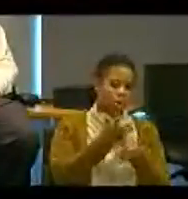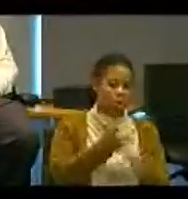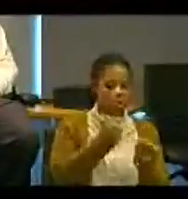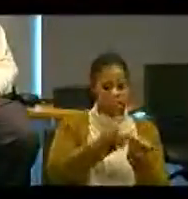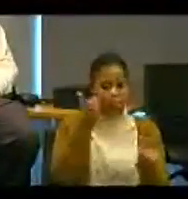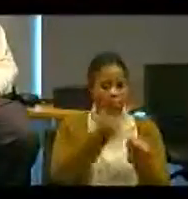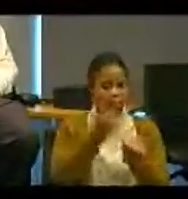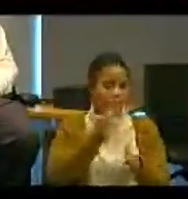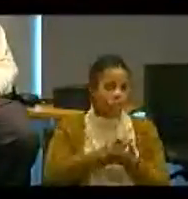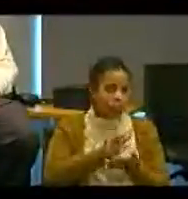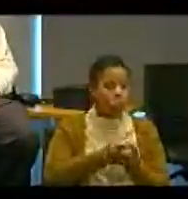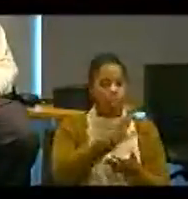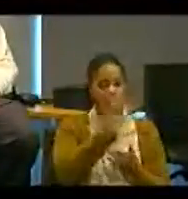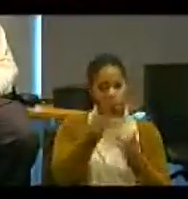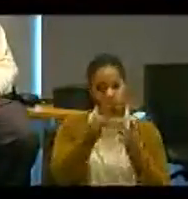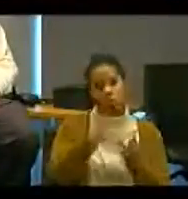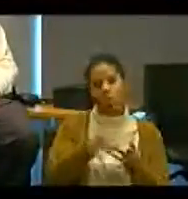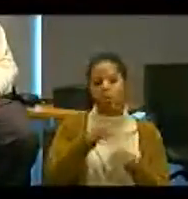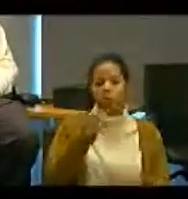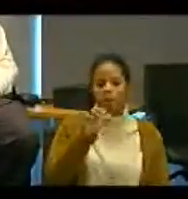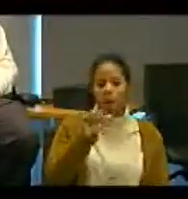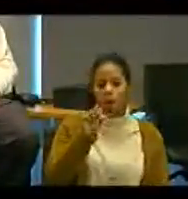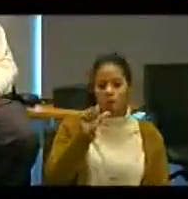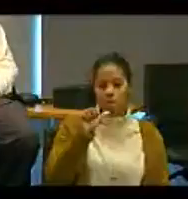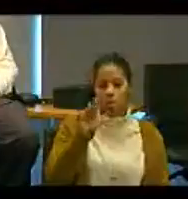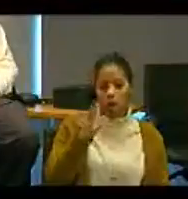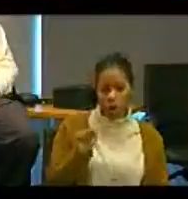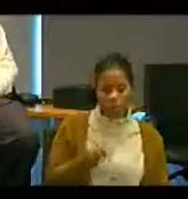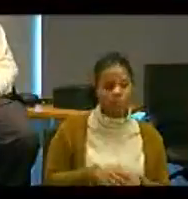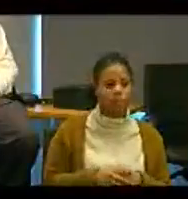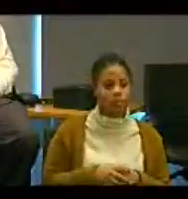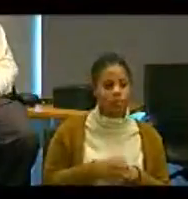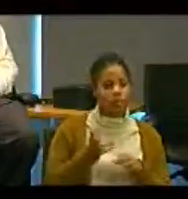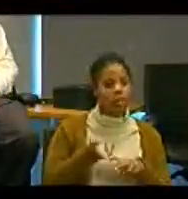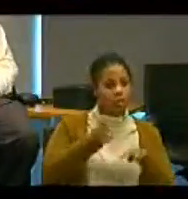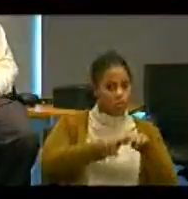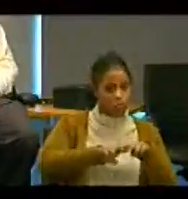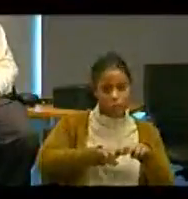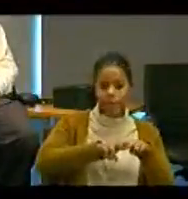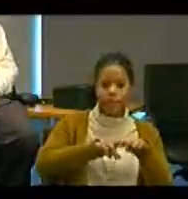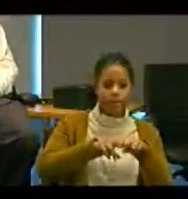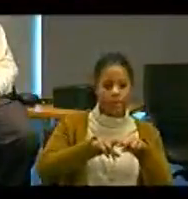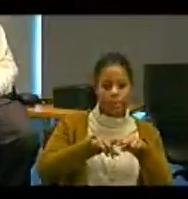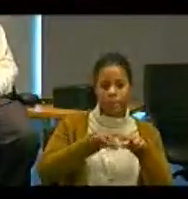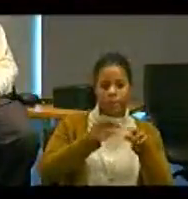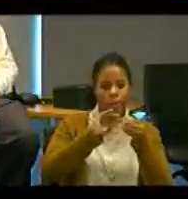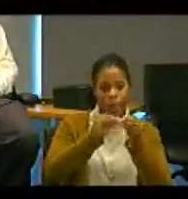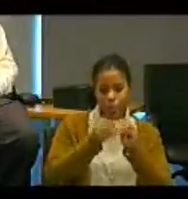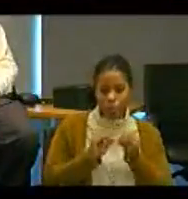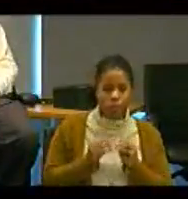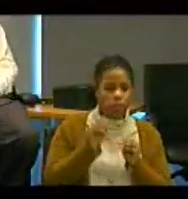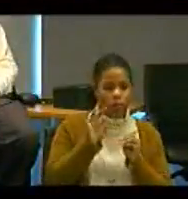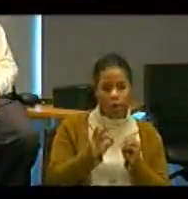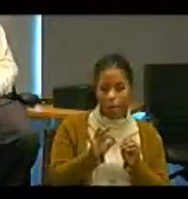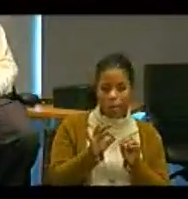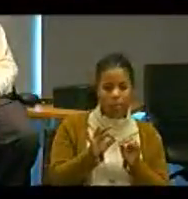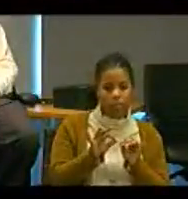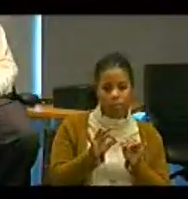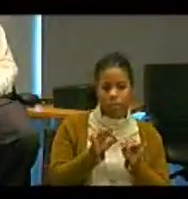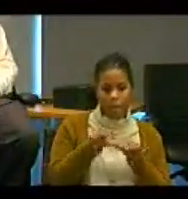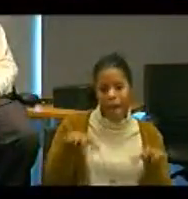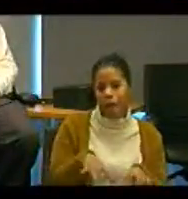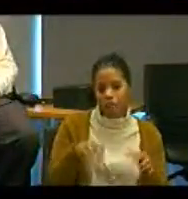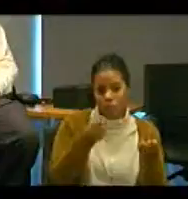altercations and/or assaults, increased surveillance, presence, and intervention of law enforcement and student disciplinary decisions and actions taken in